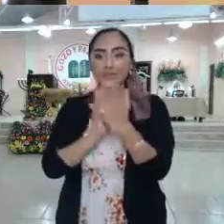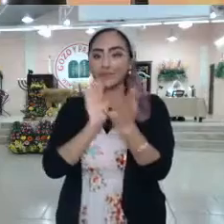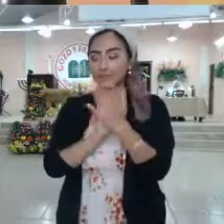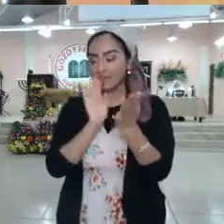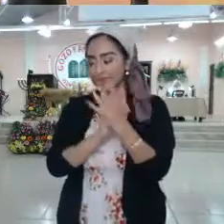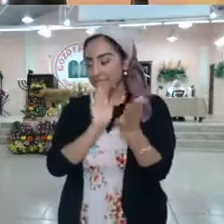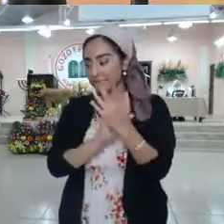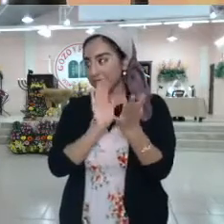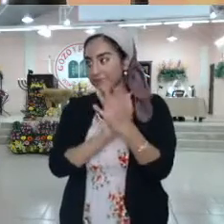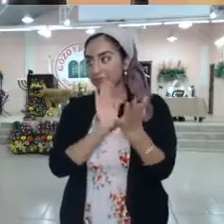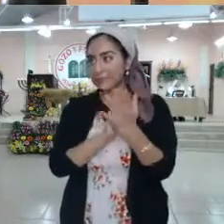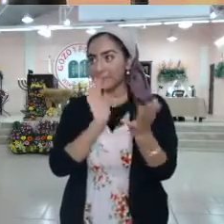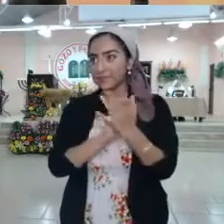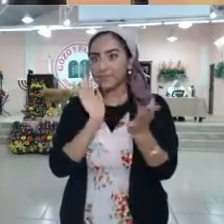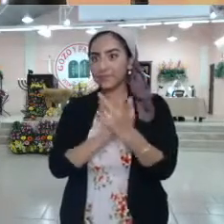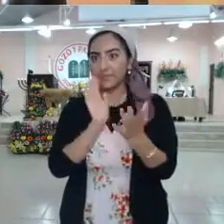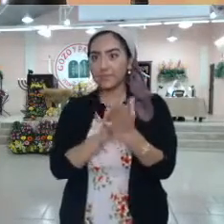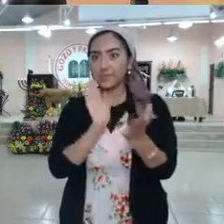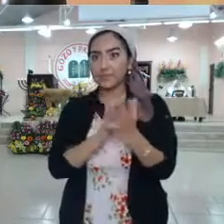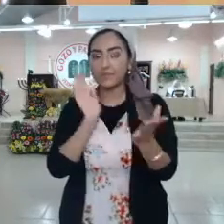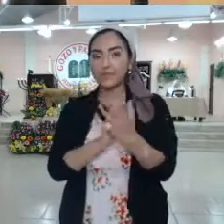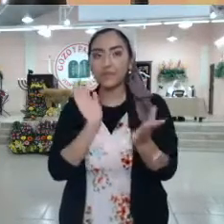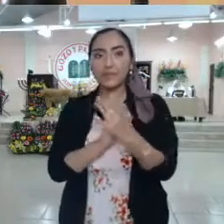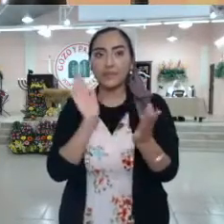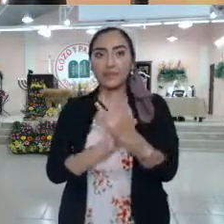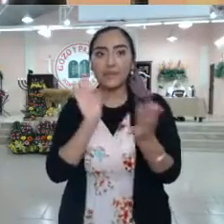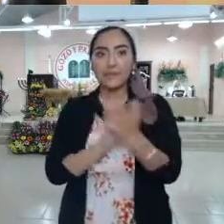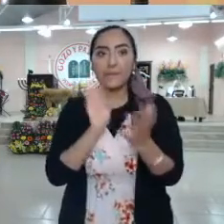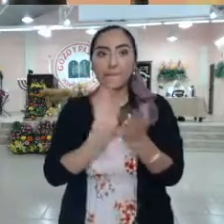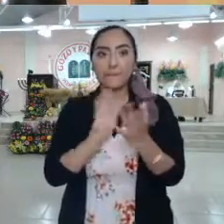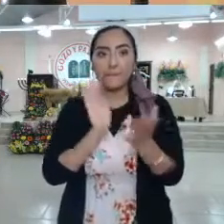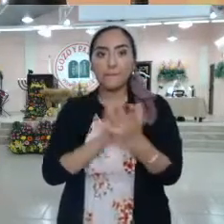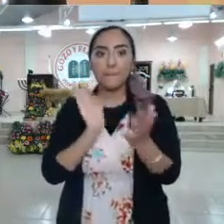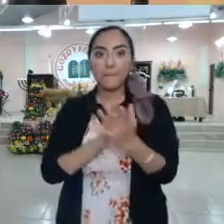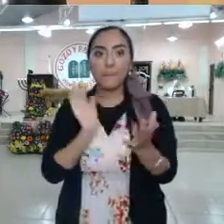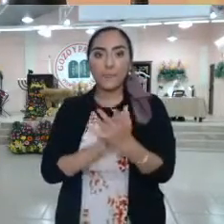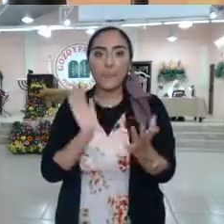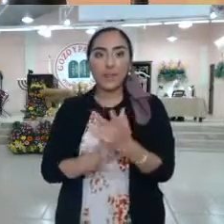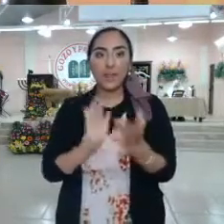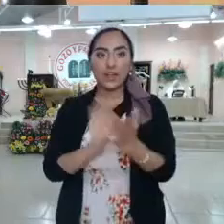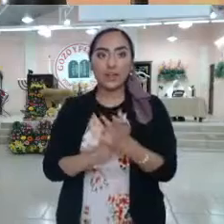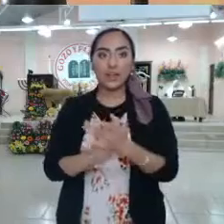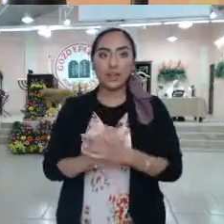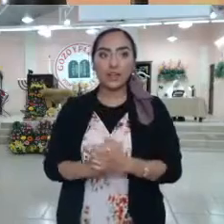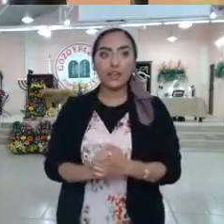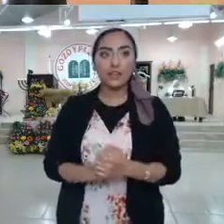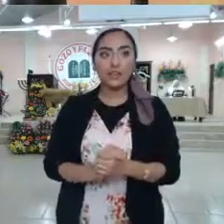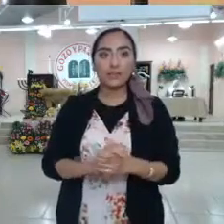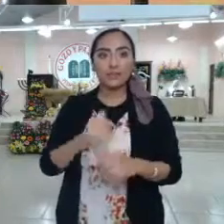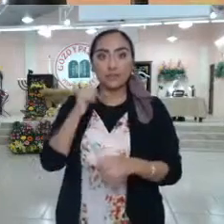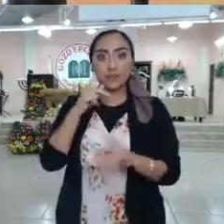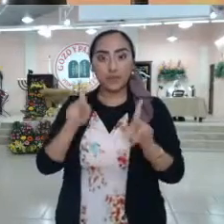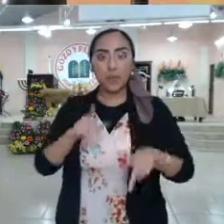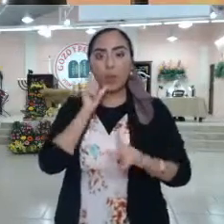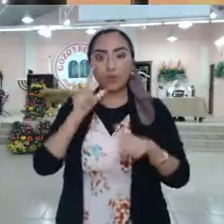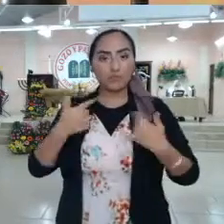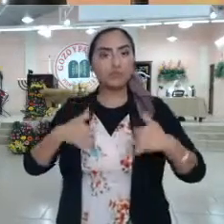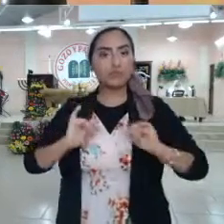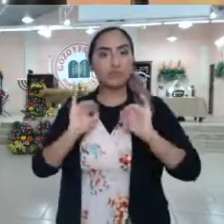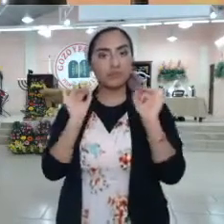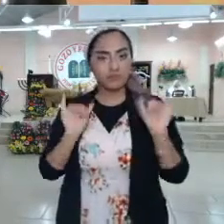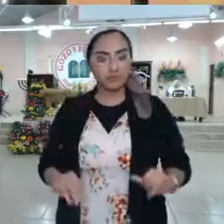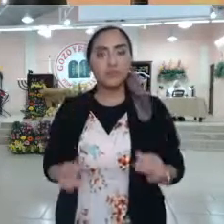But like saying it, like not as it is really. The ones that